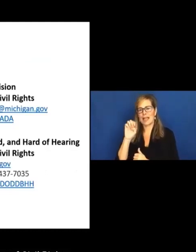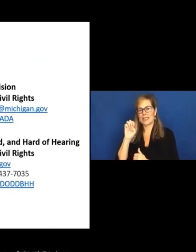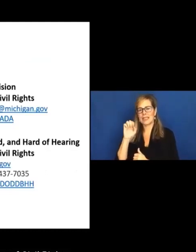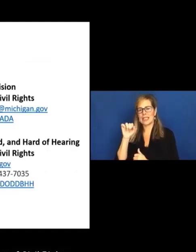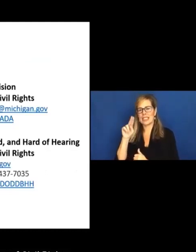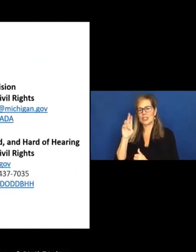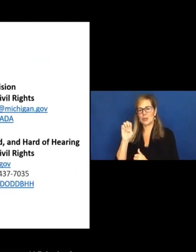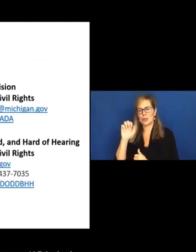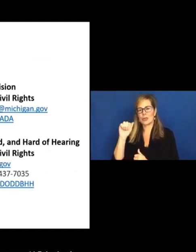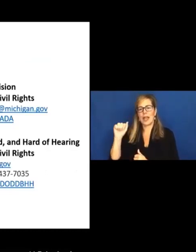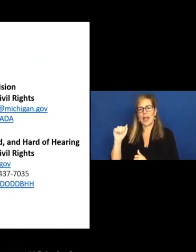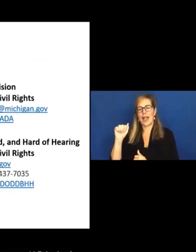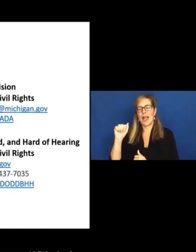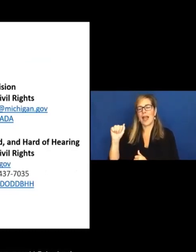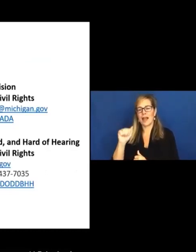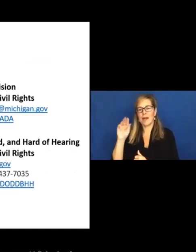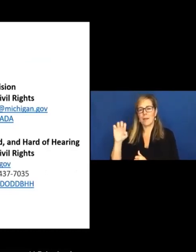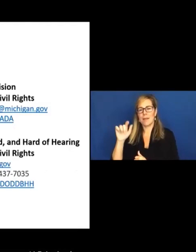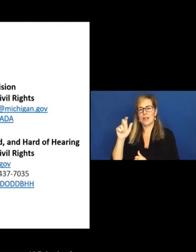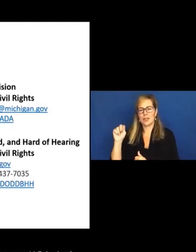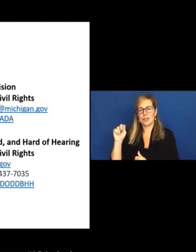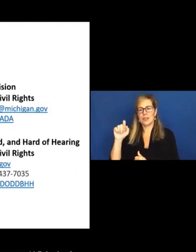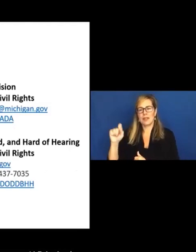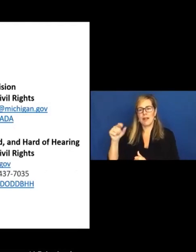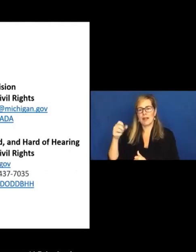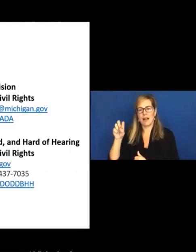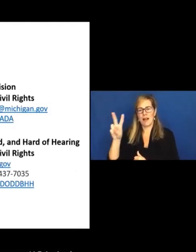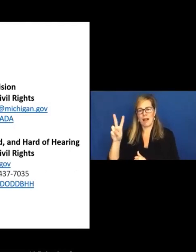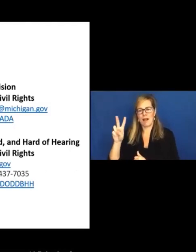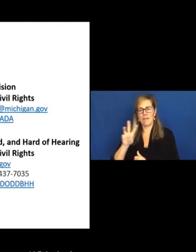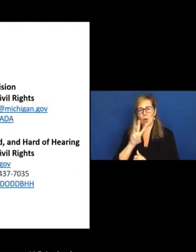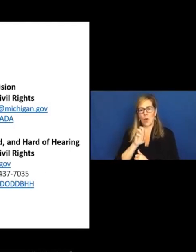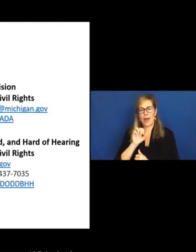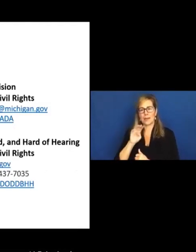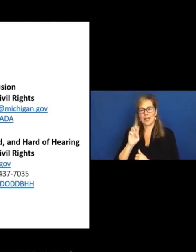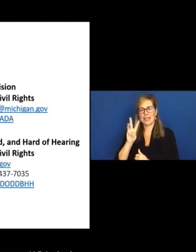at michigan.gov. Their website is